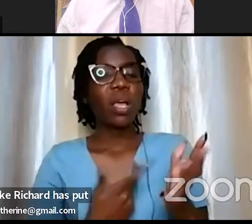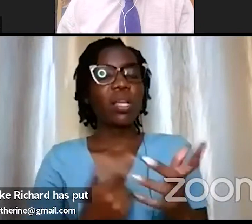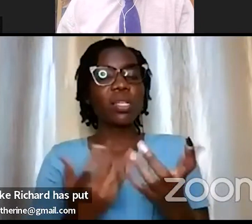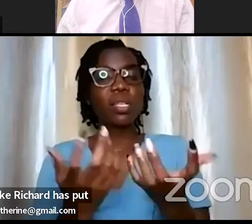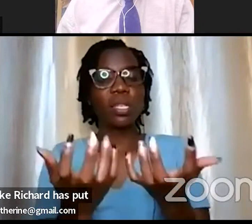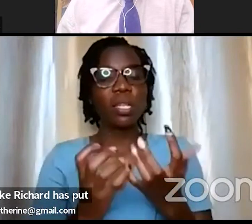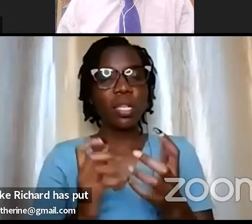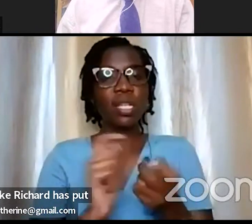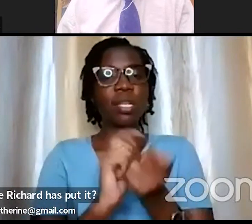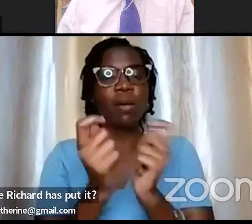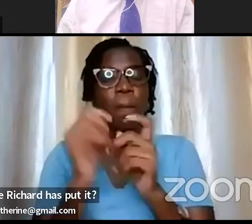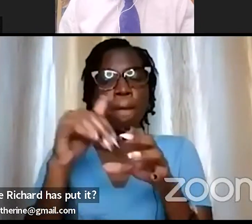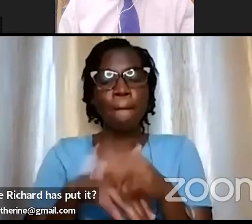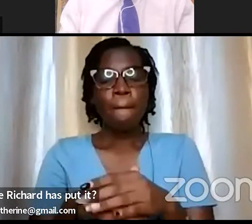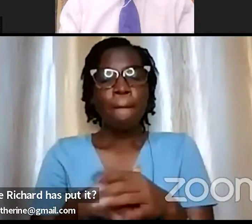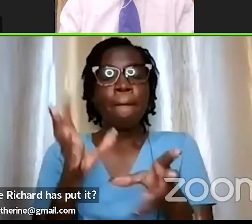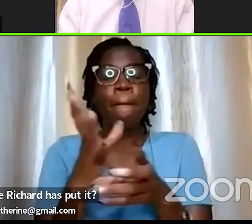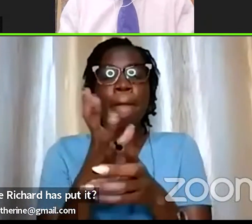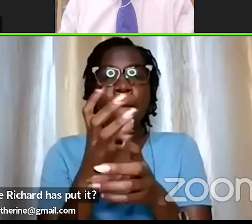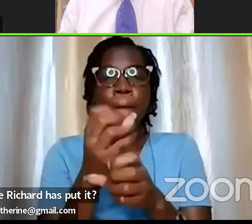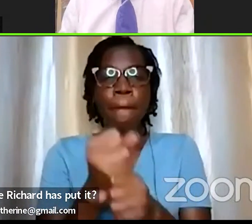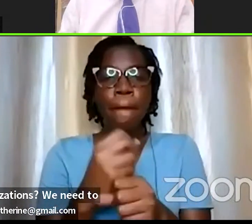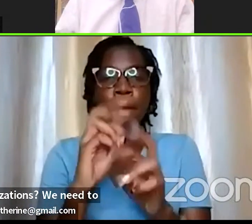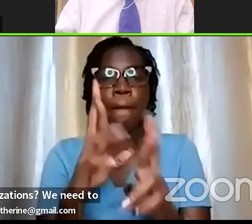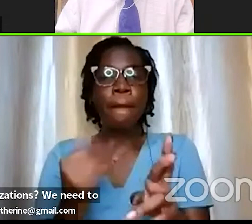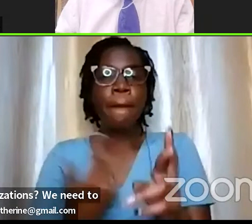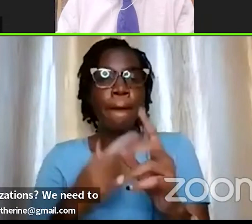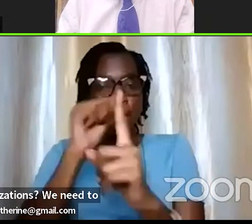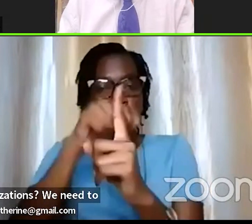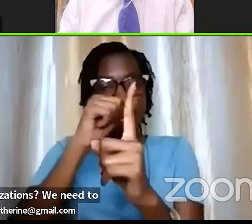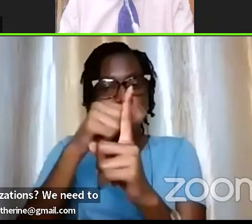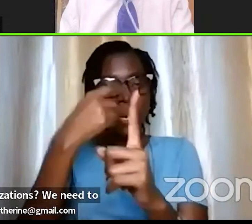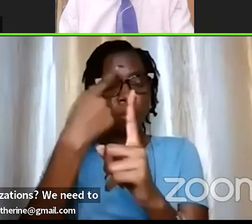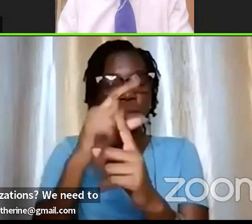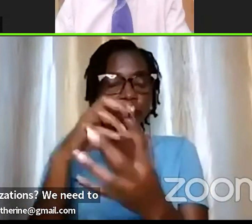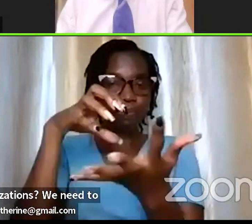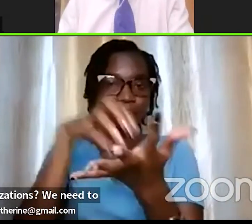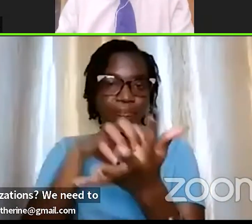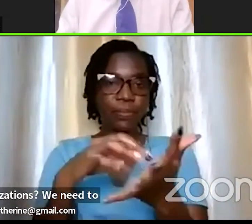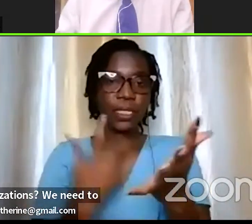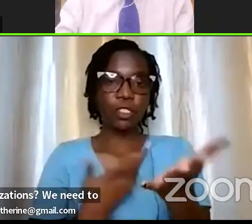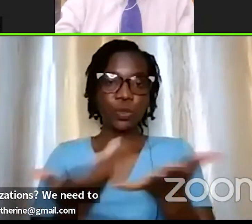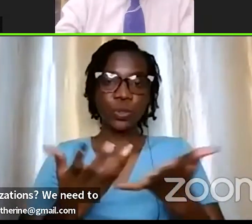our organizations? Do we need to lobby for our positions, or where are we exactly?